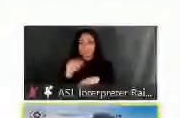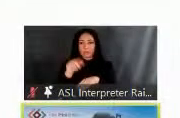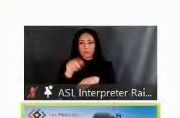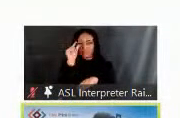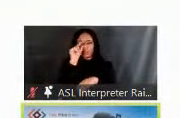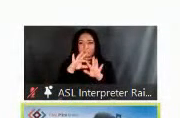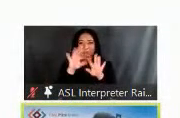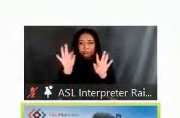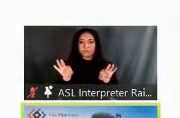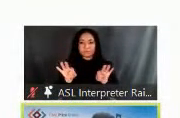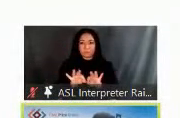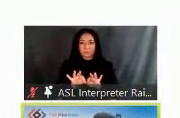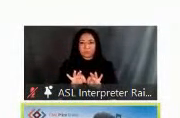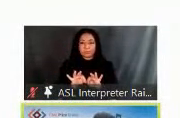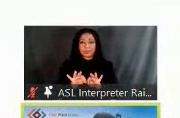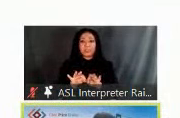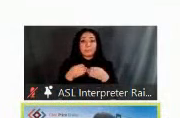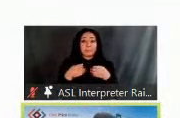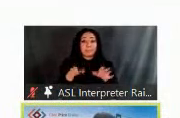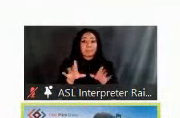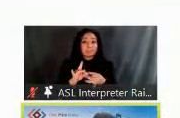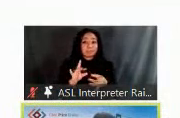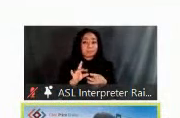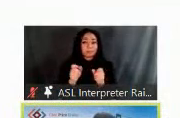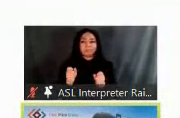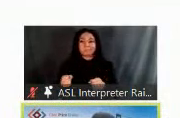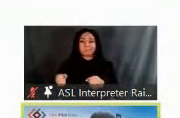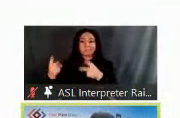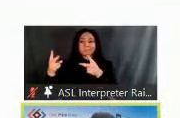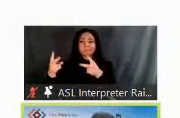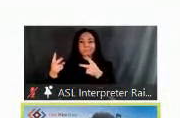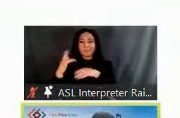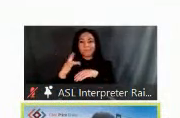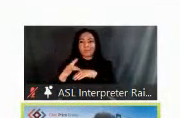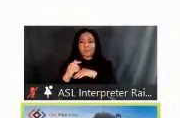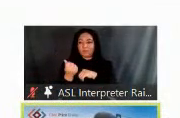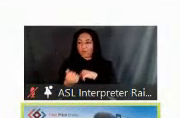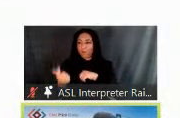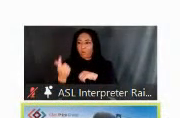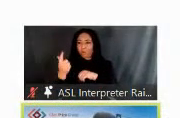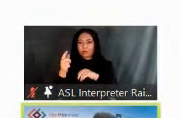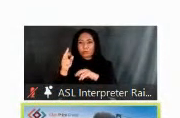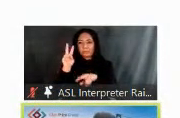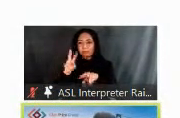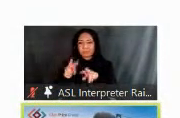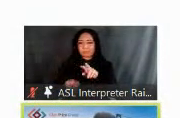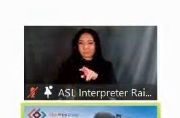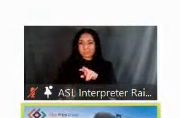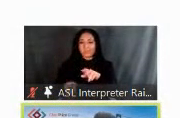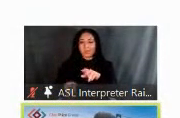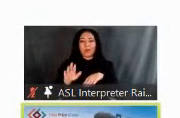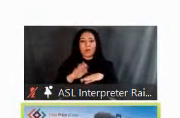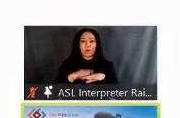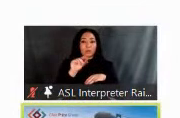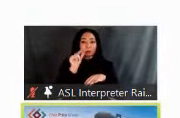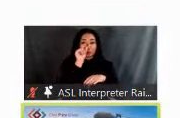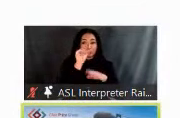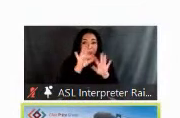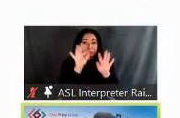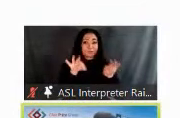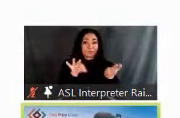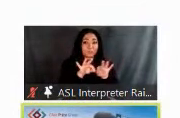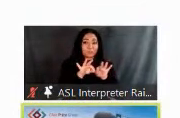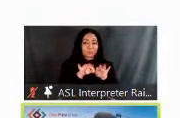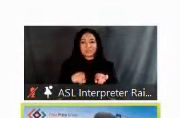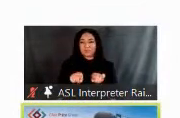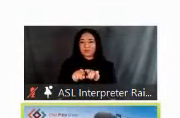public comments will be posted and available for everyone to see, both as your comments come up on Google Forms and after the meeting as part